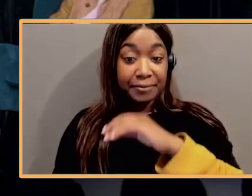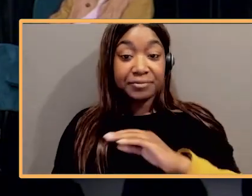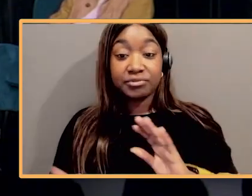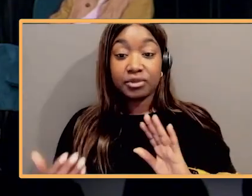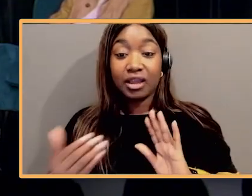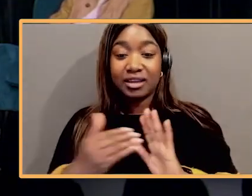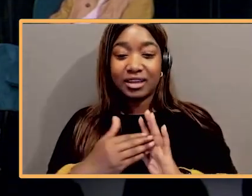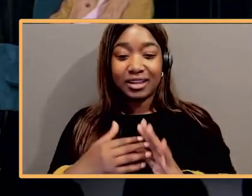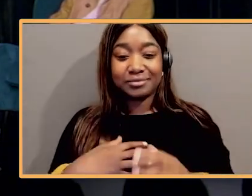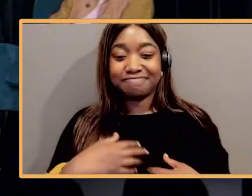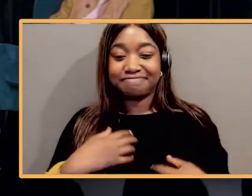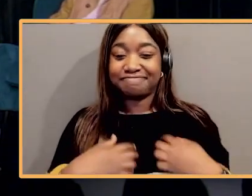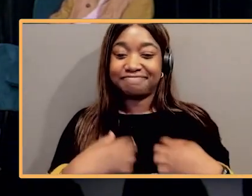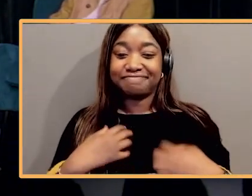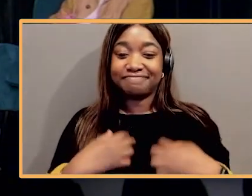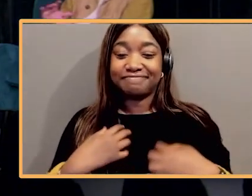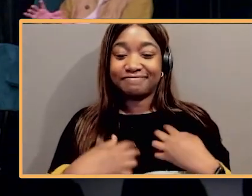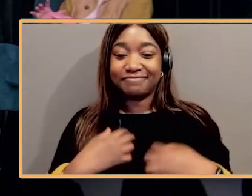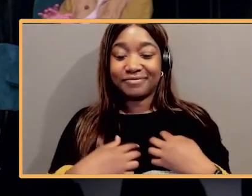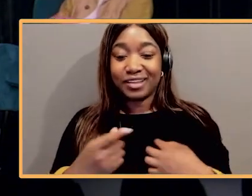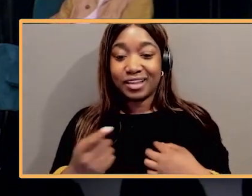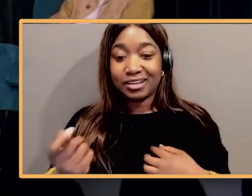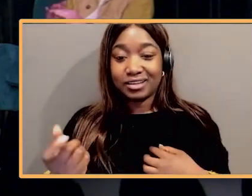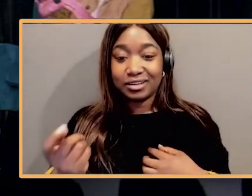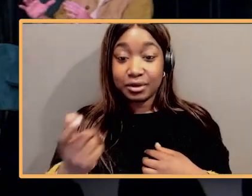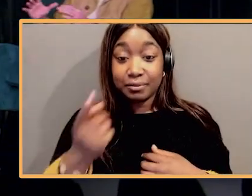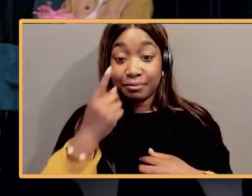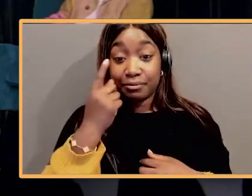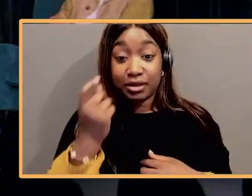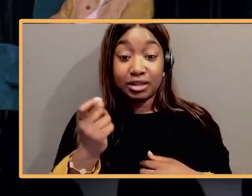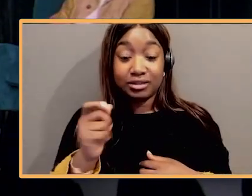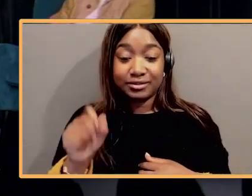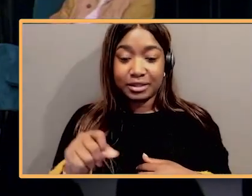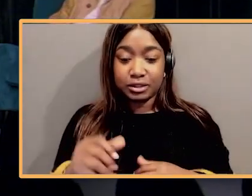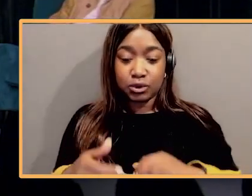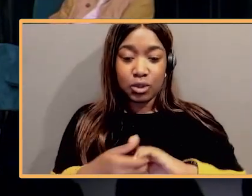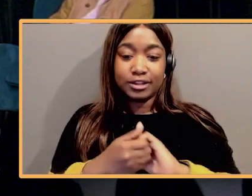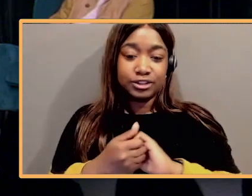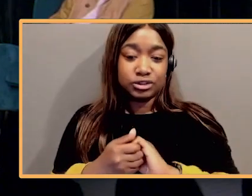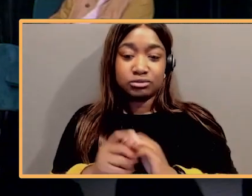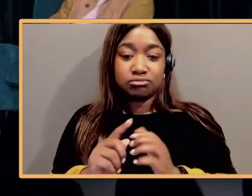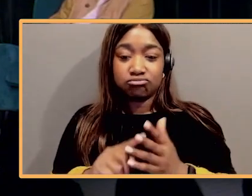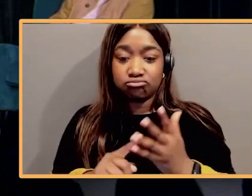I'm wrestling with this a little bit because yes, coalitions, and of course.